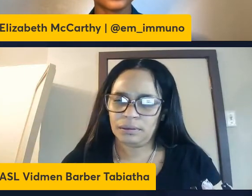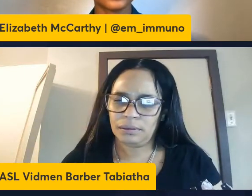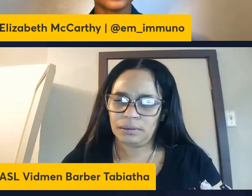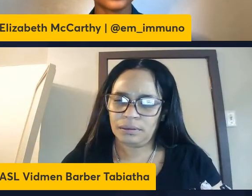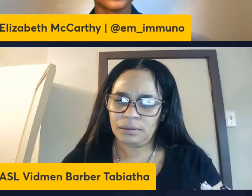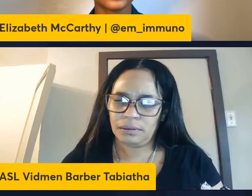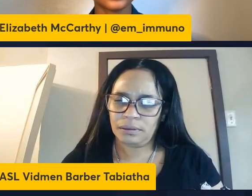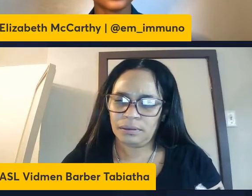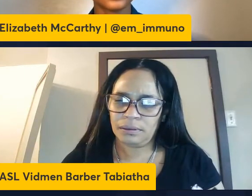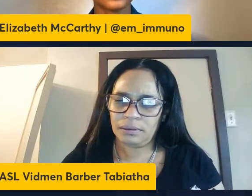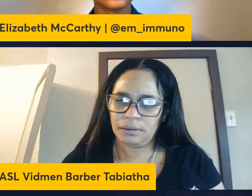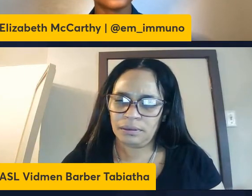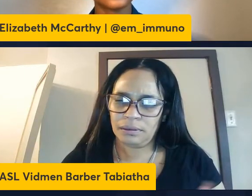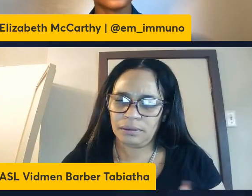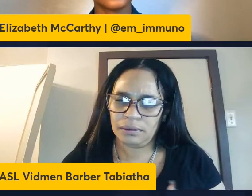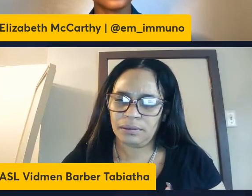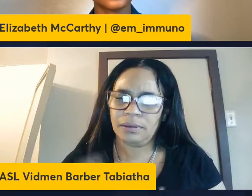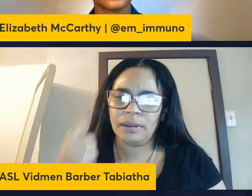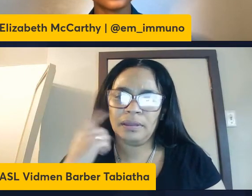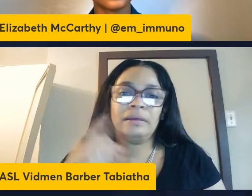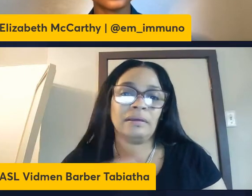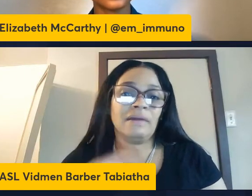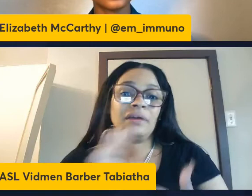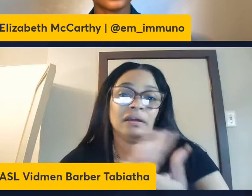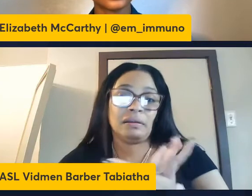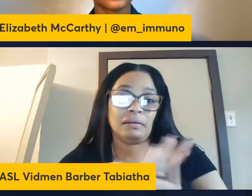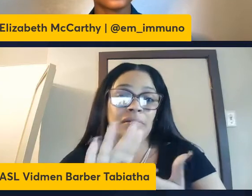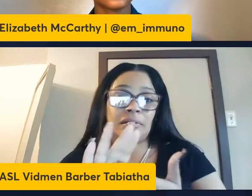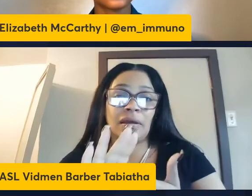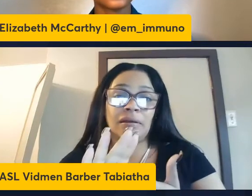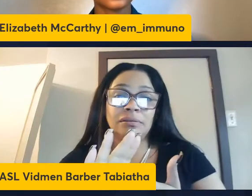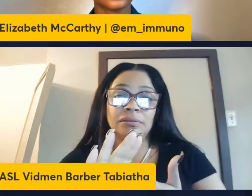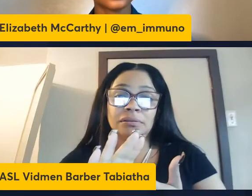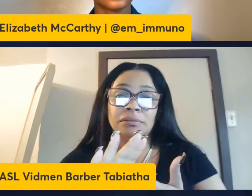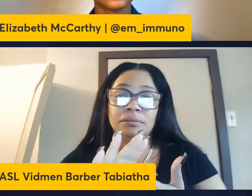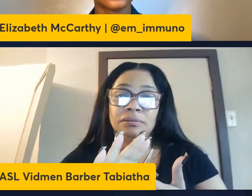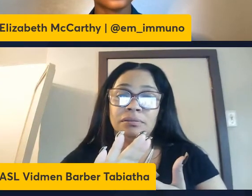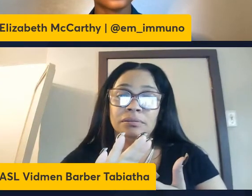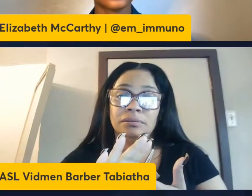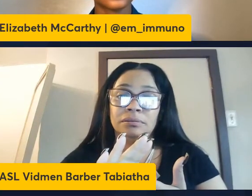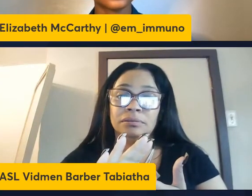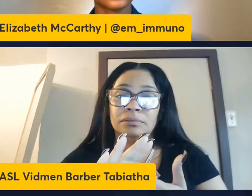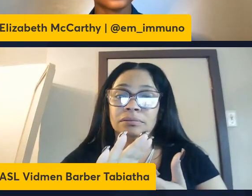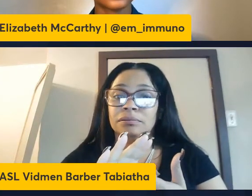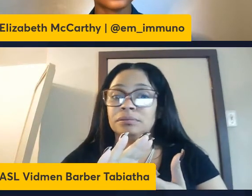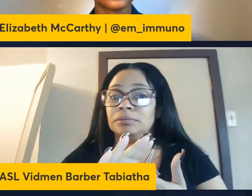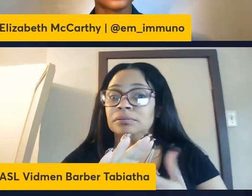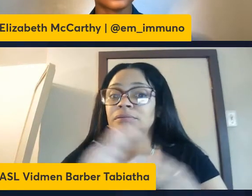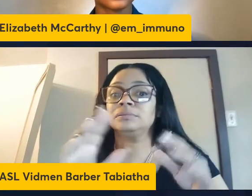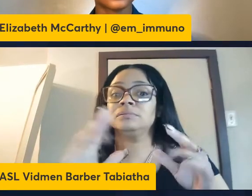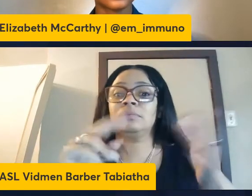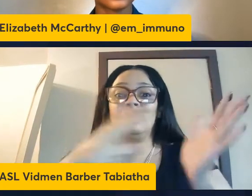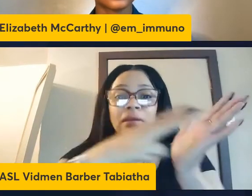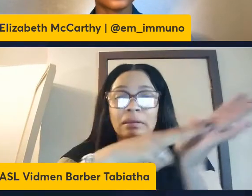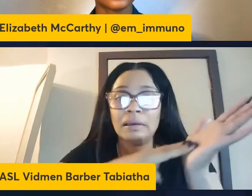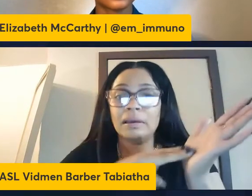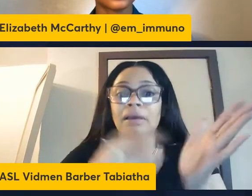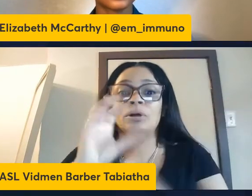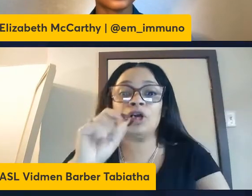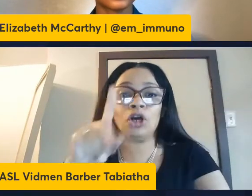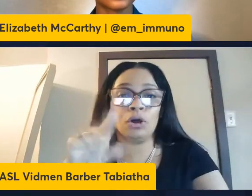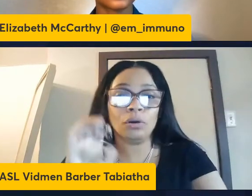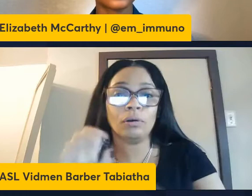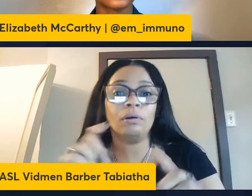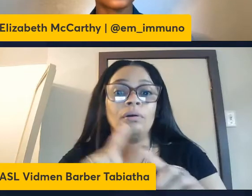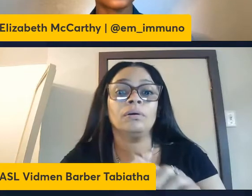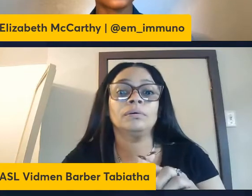think it has really quite nice outputs in terms of you have different cells for different code blocks that you've maybe written, and you can see the